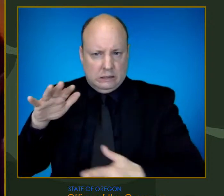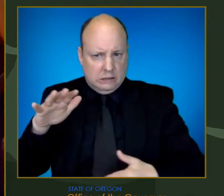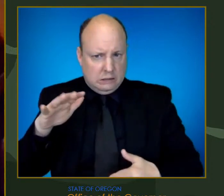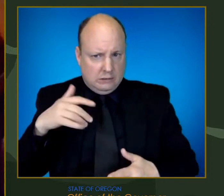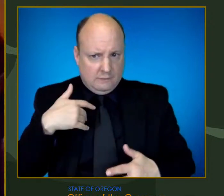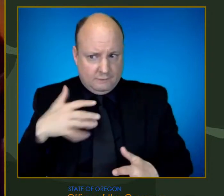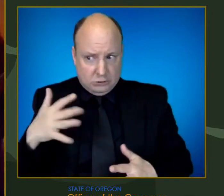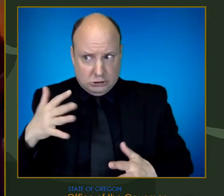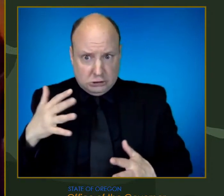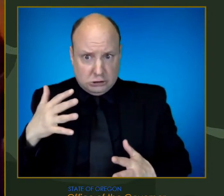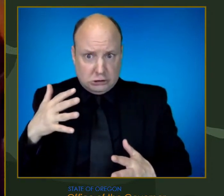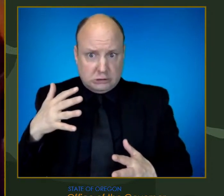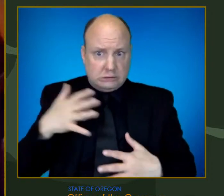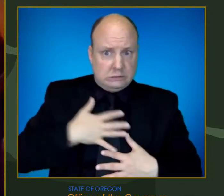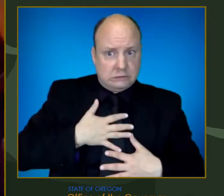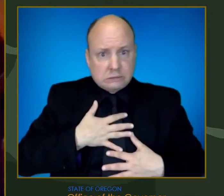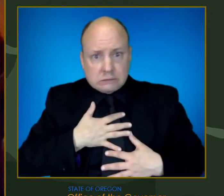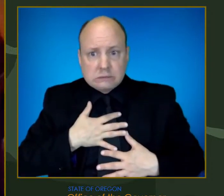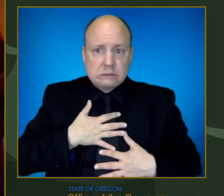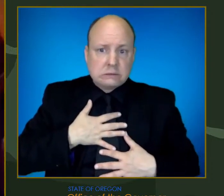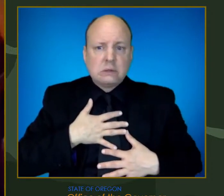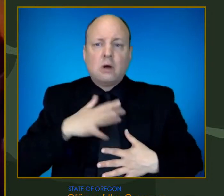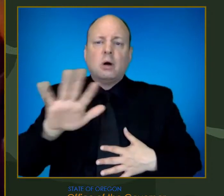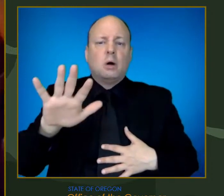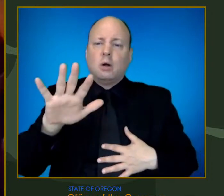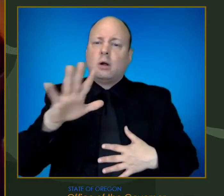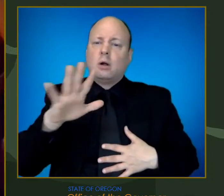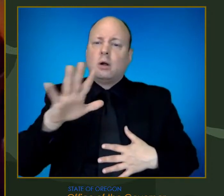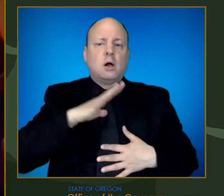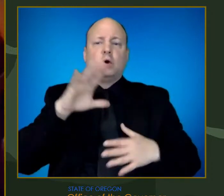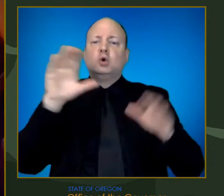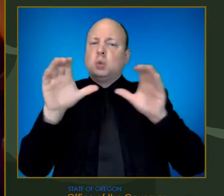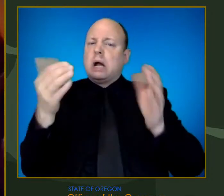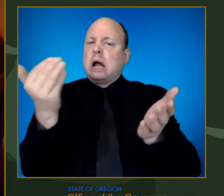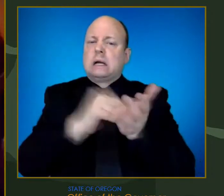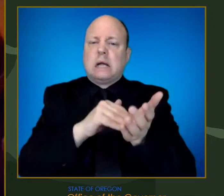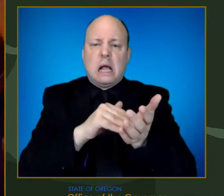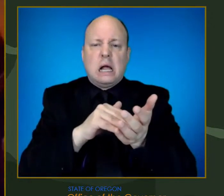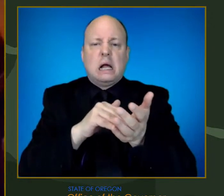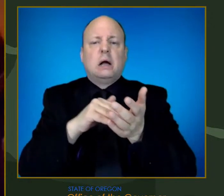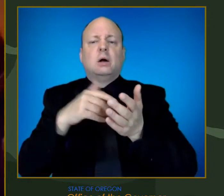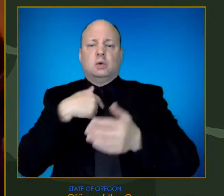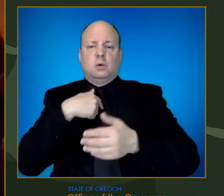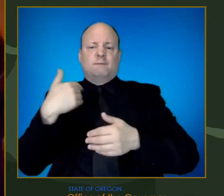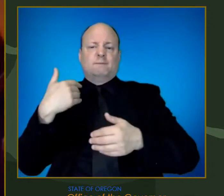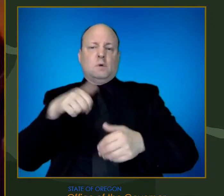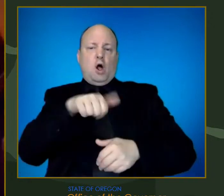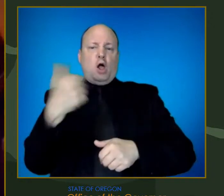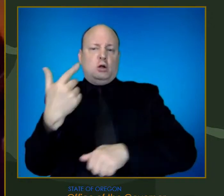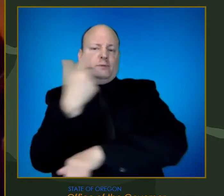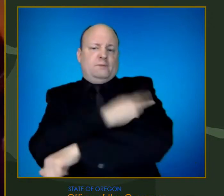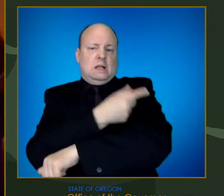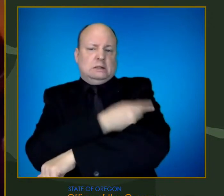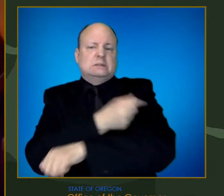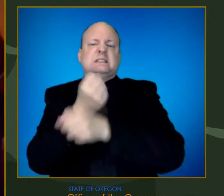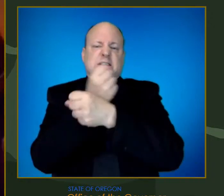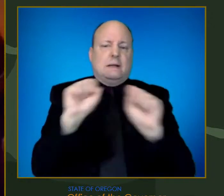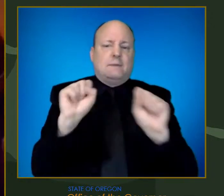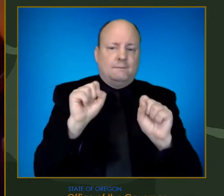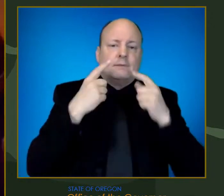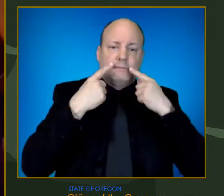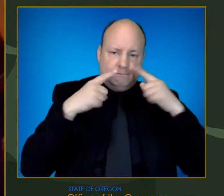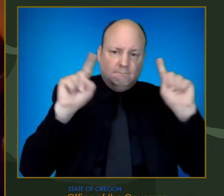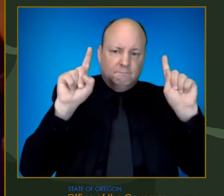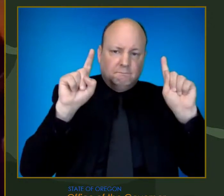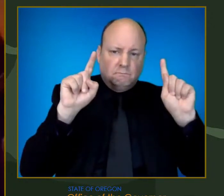get it. But let me repeat, the COVID vaccines we're using in Oregon are safe and effective. We look forward to an update